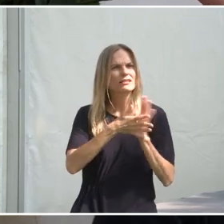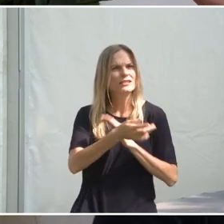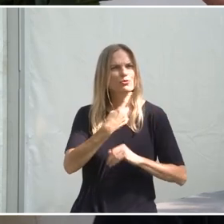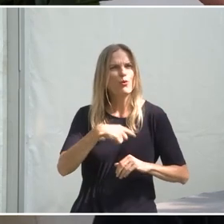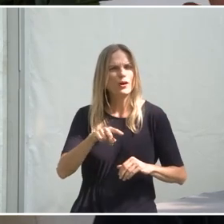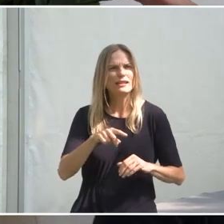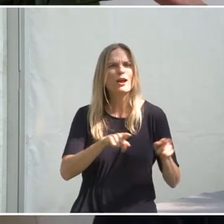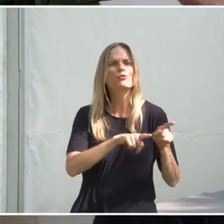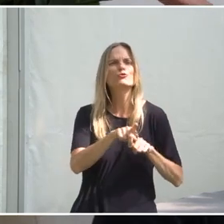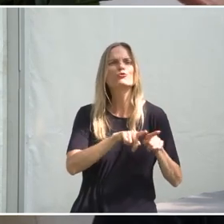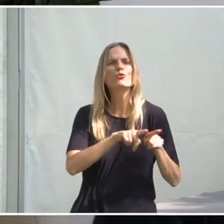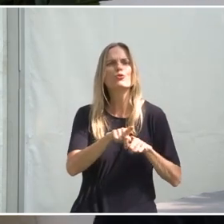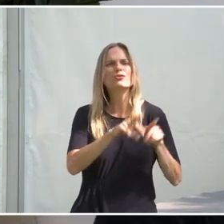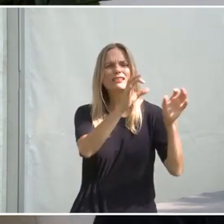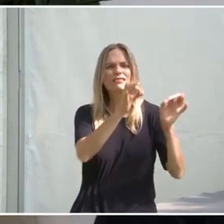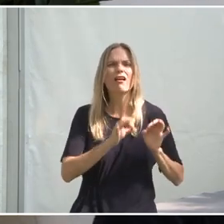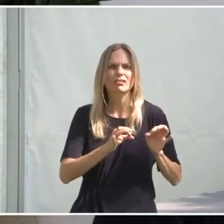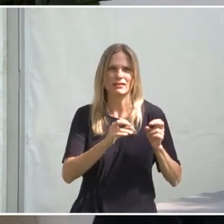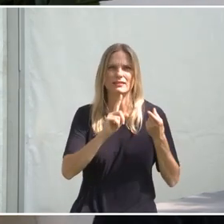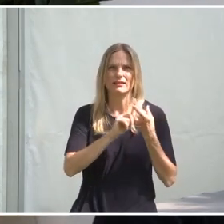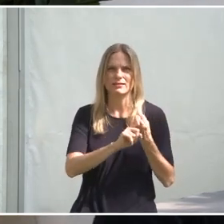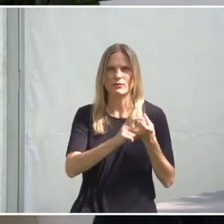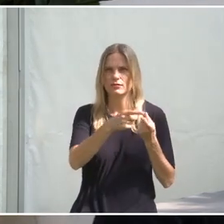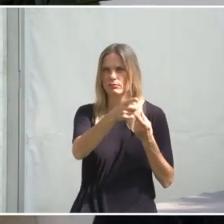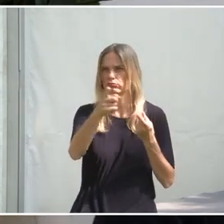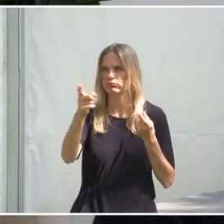challenging gender standards and gender stereotypes.